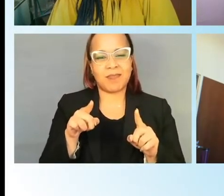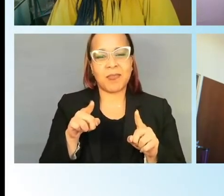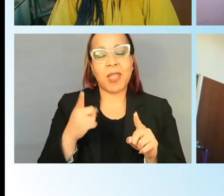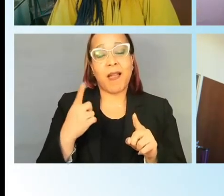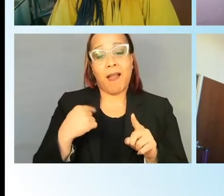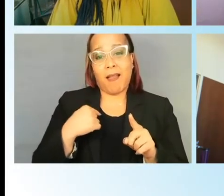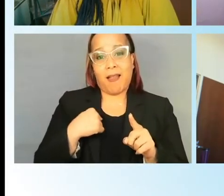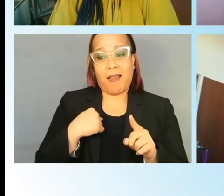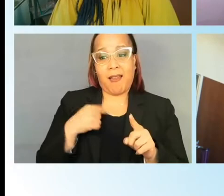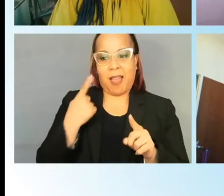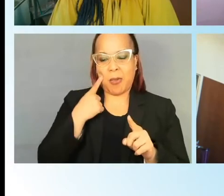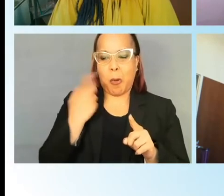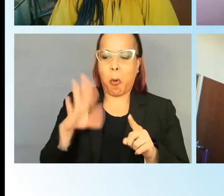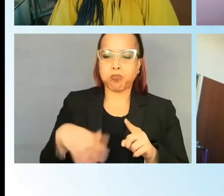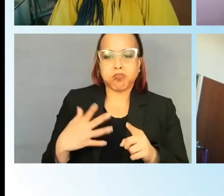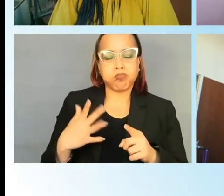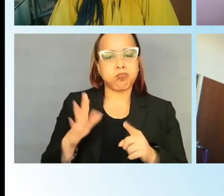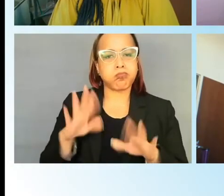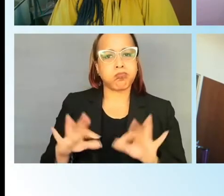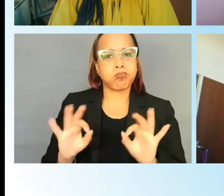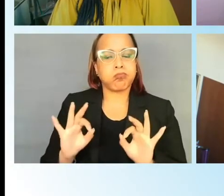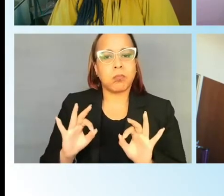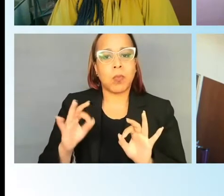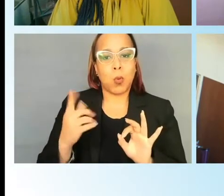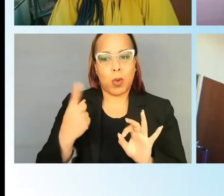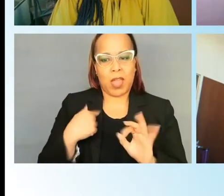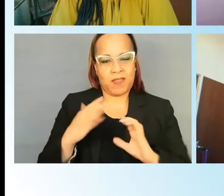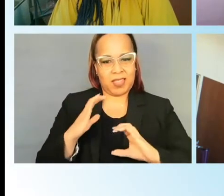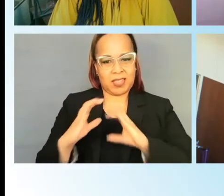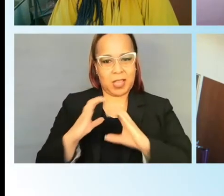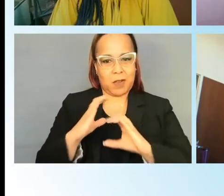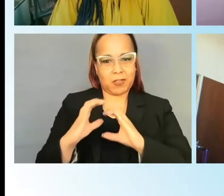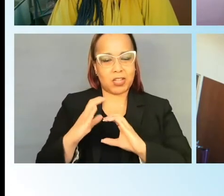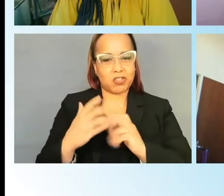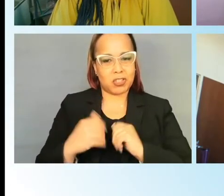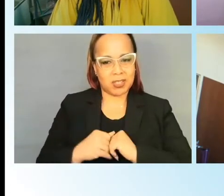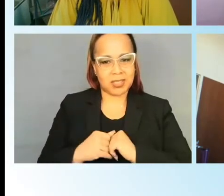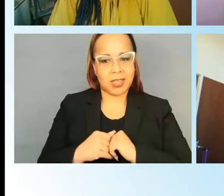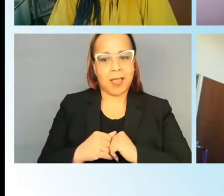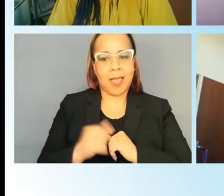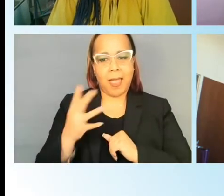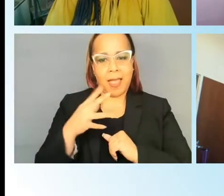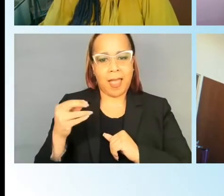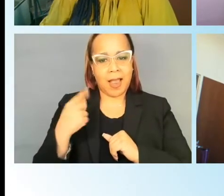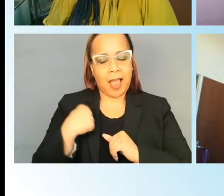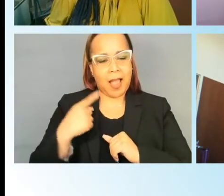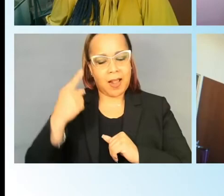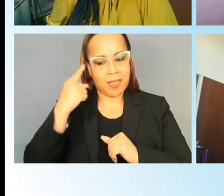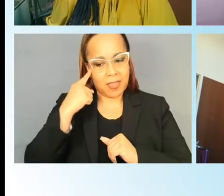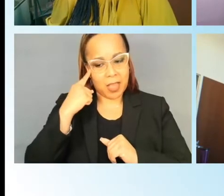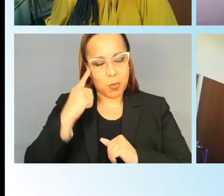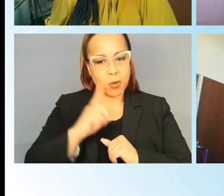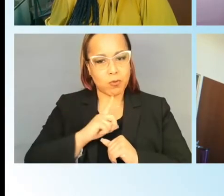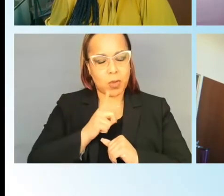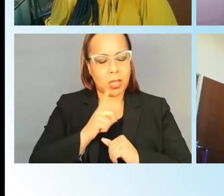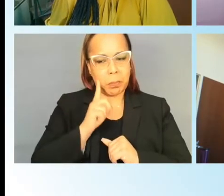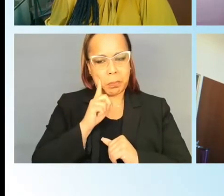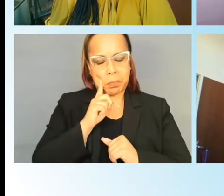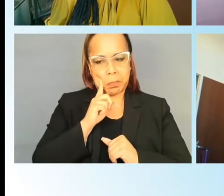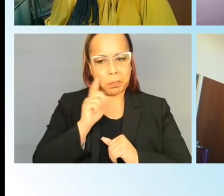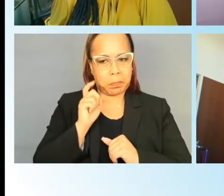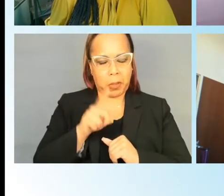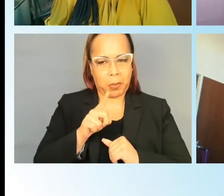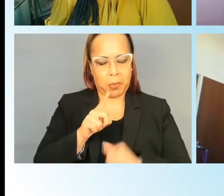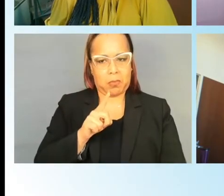I took it for granted that we were having these conversations. And I think what really stood out for me